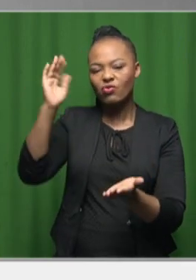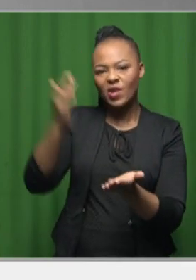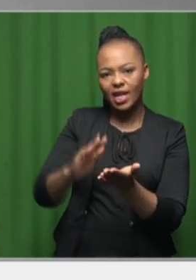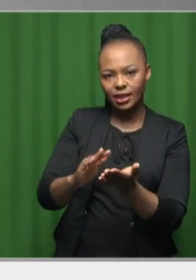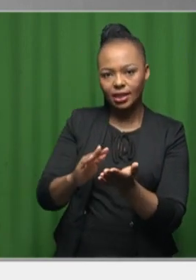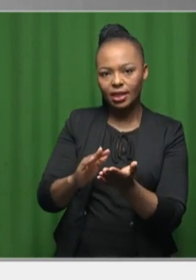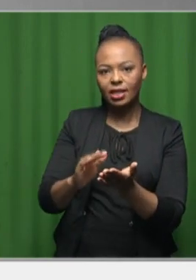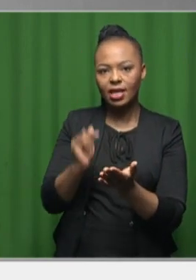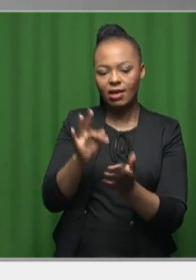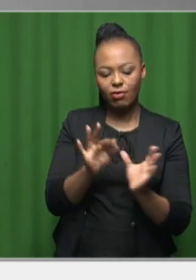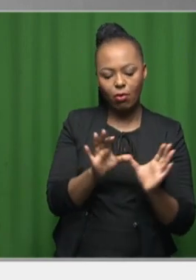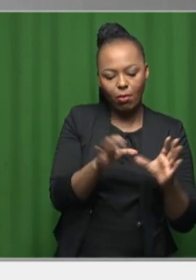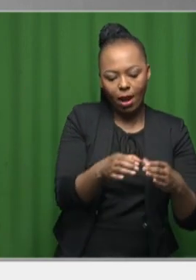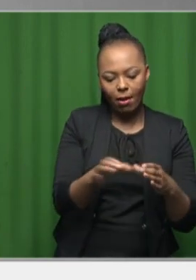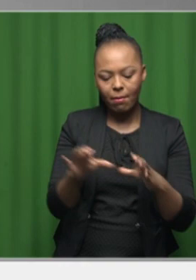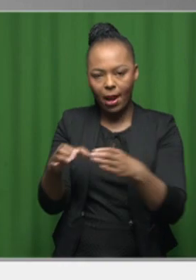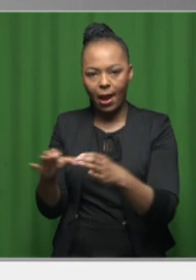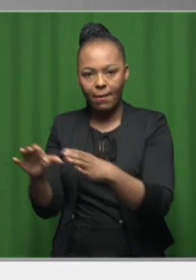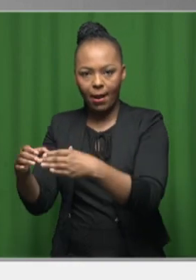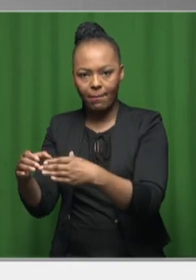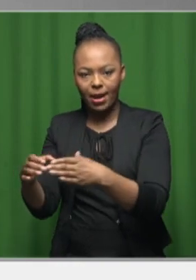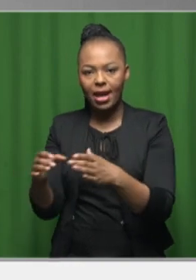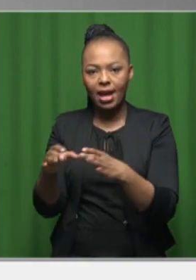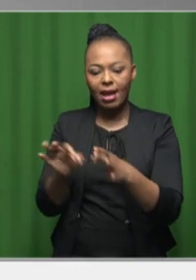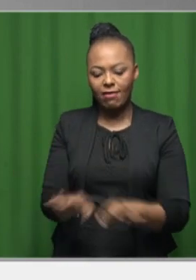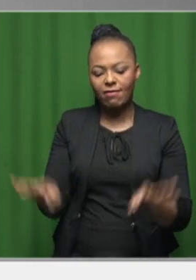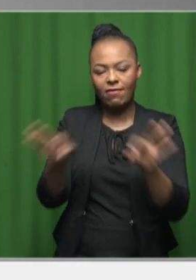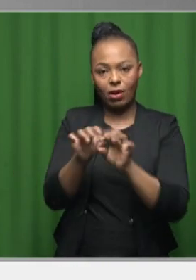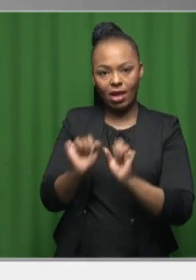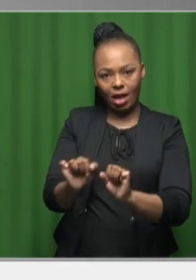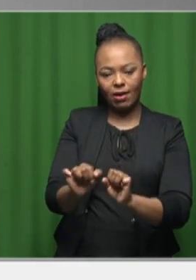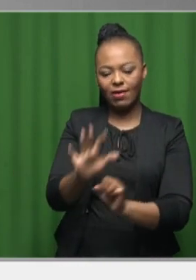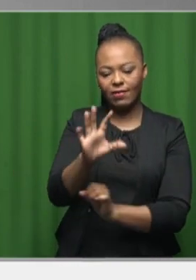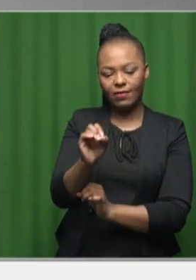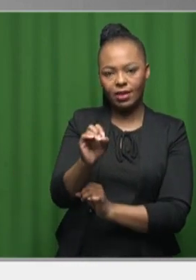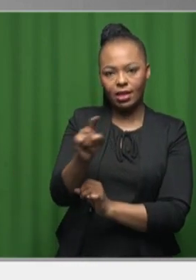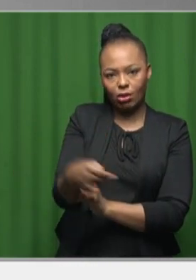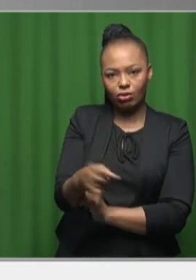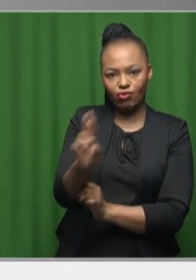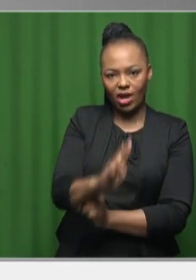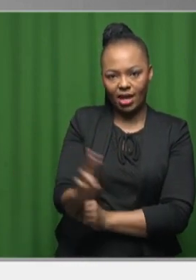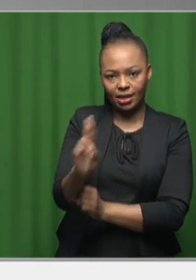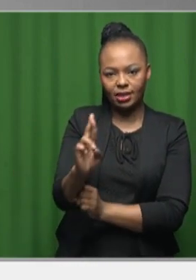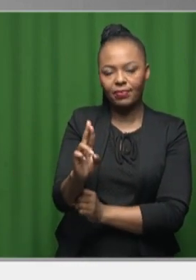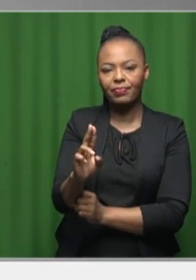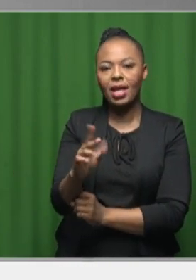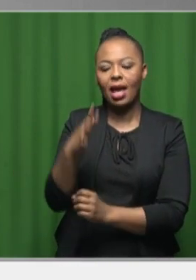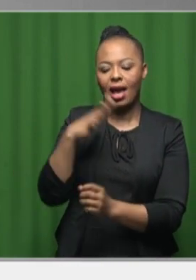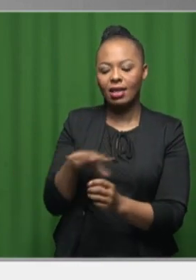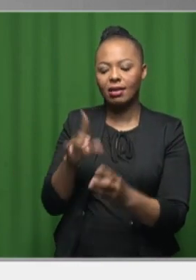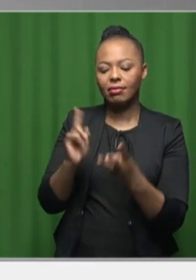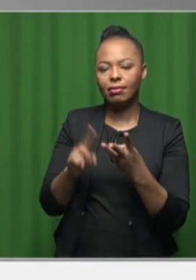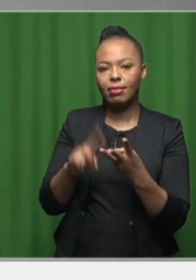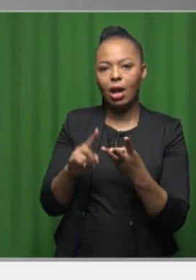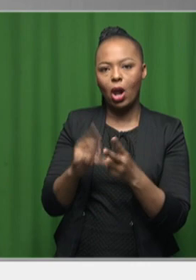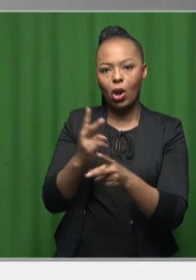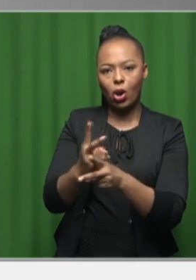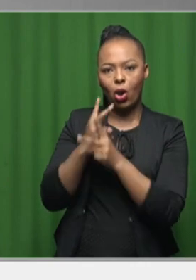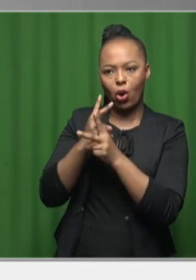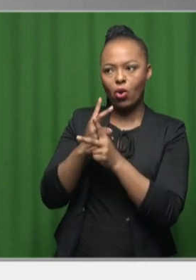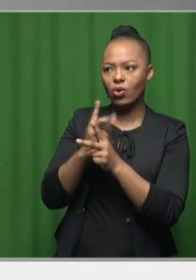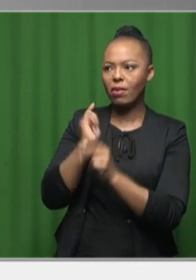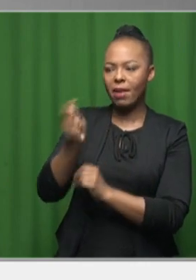roof panels up to the value of 15,000 rand that was pronounced. There was also a bounce back loan that was there.